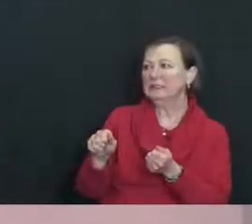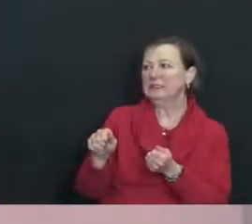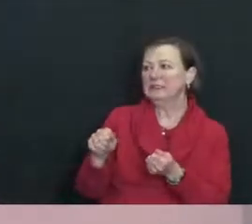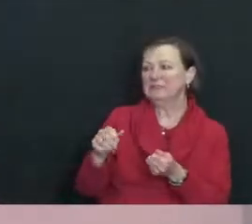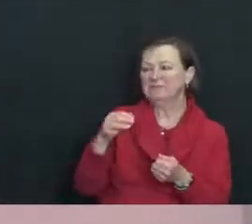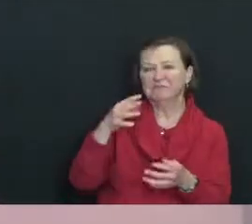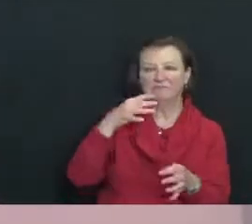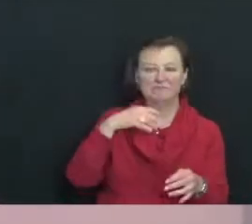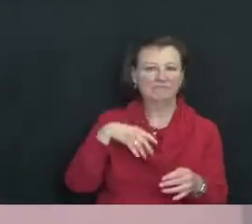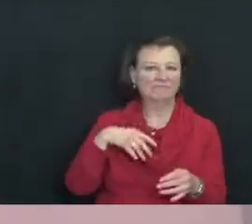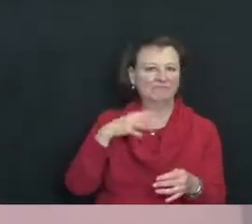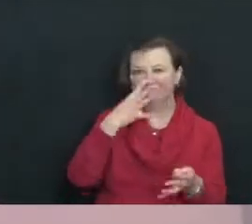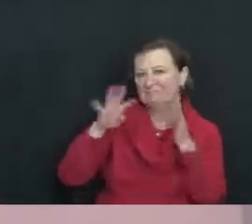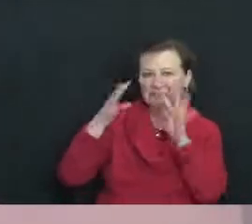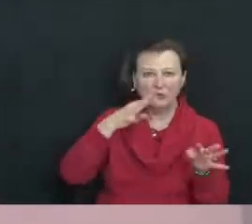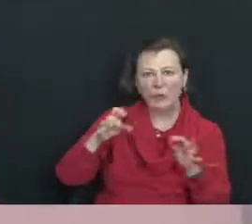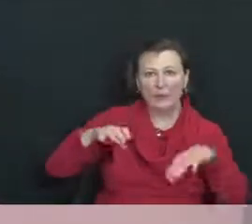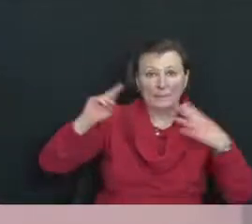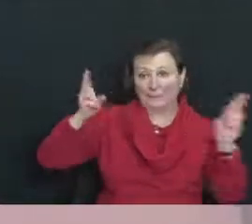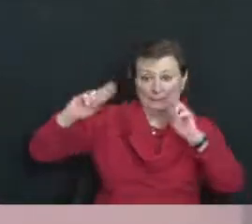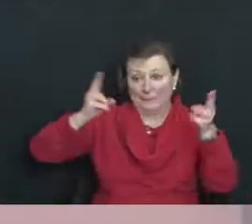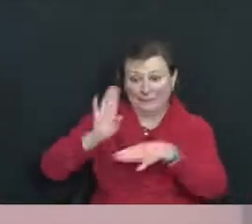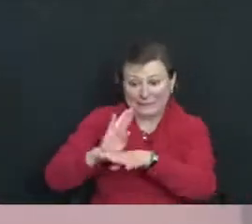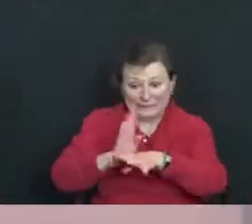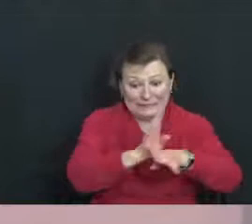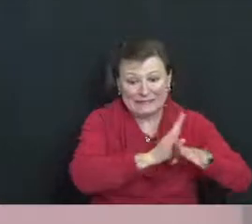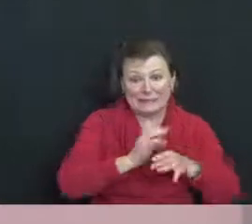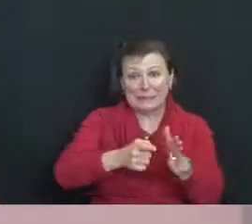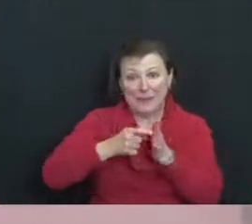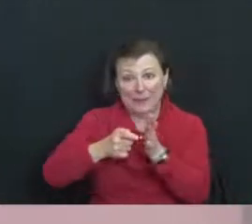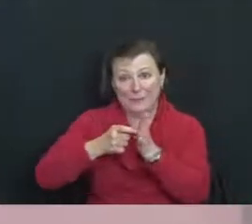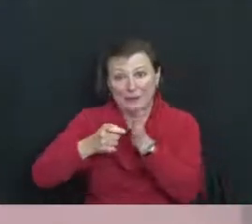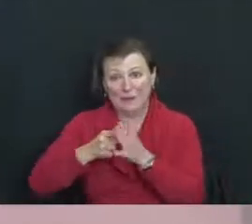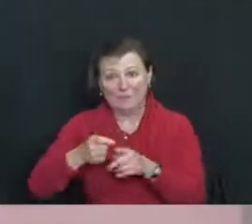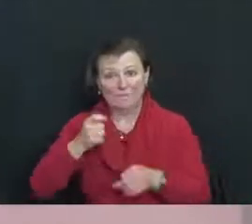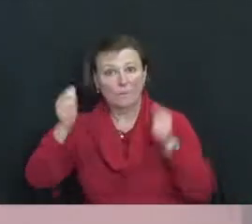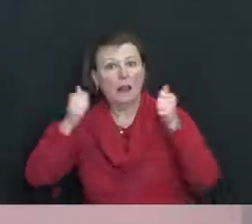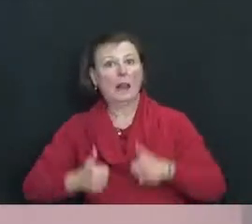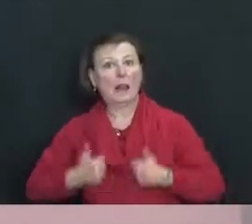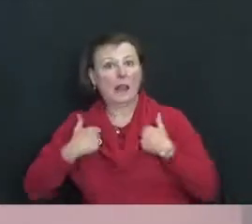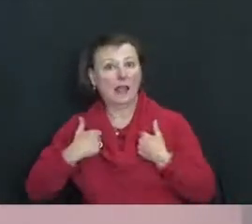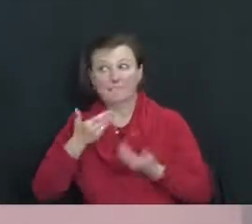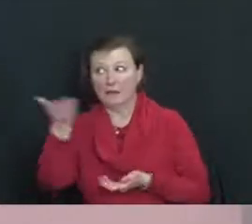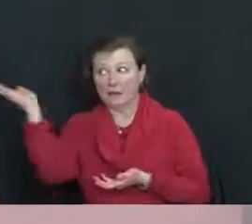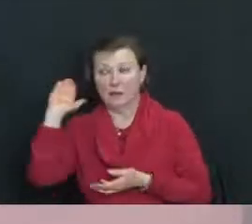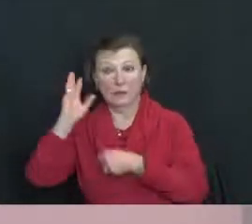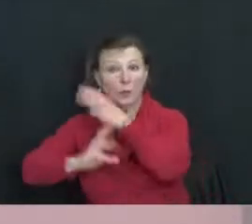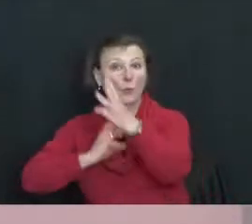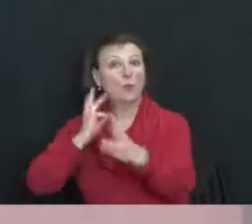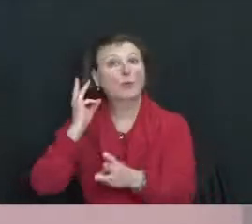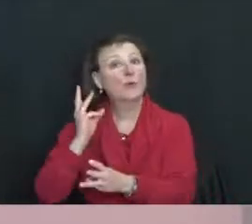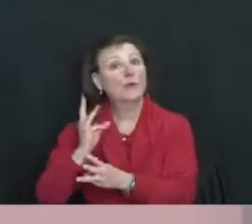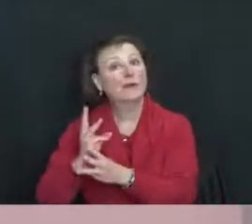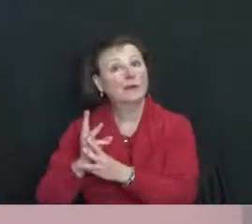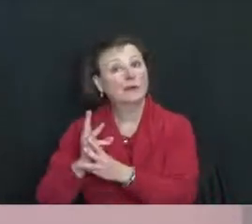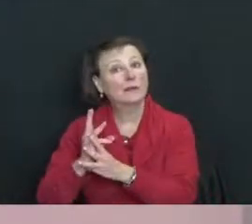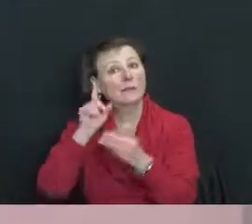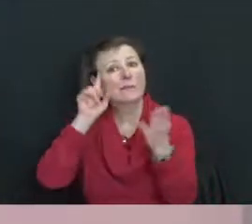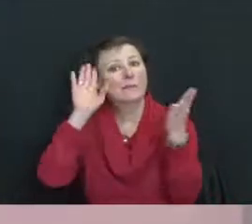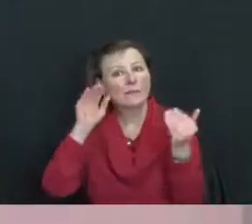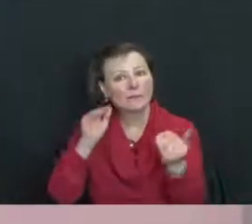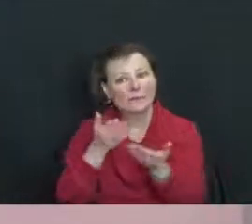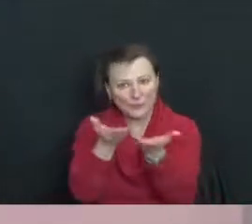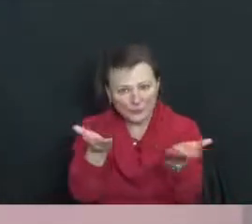hectic pace, the endless demands of life out in the world. And so may you